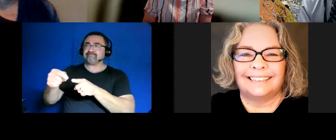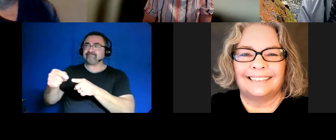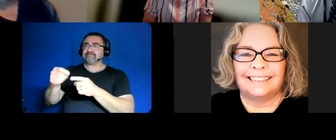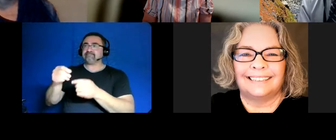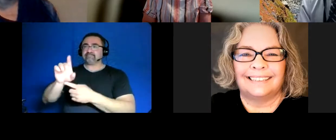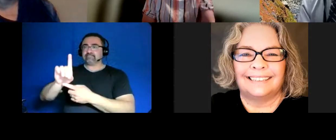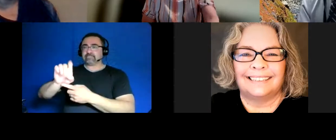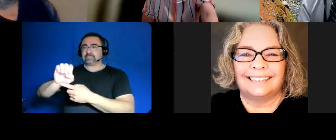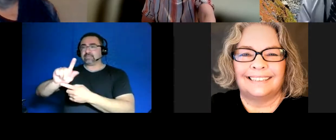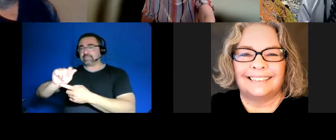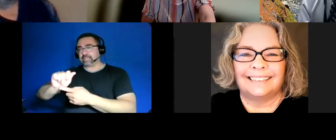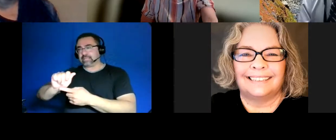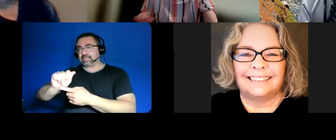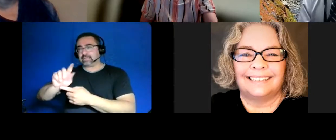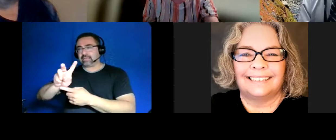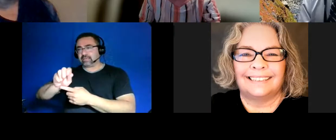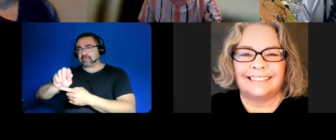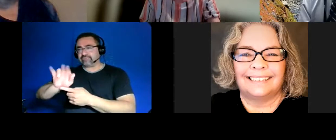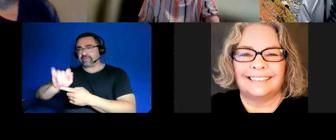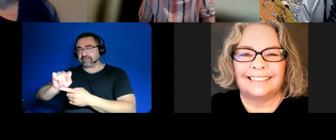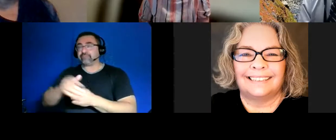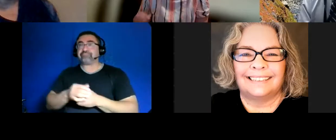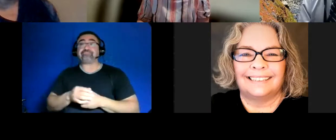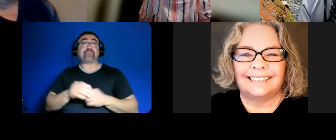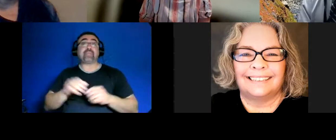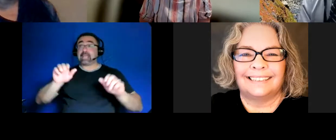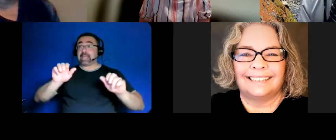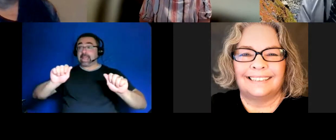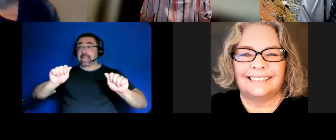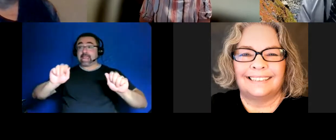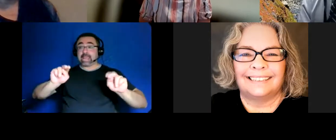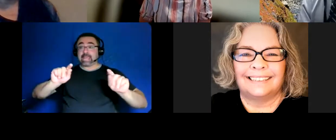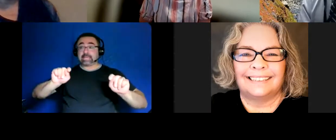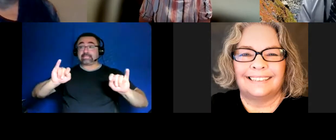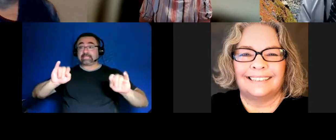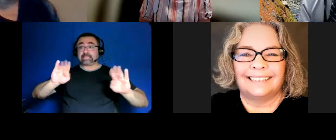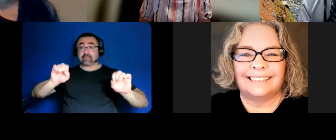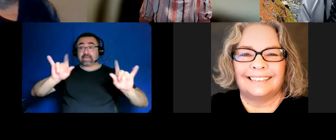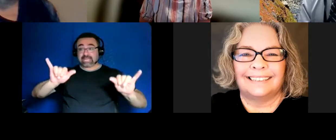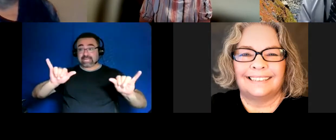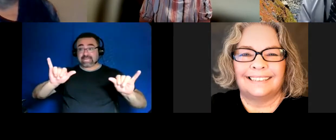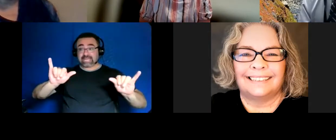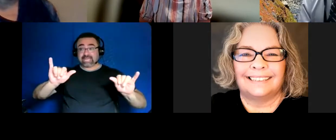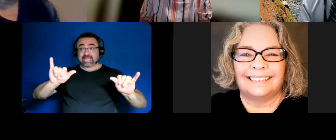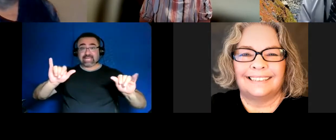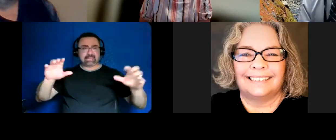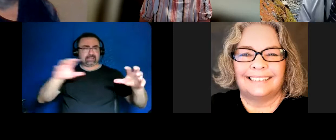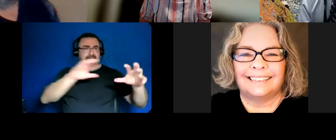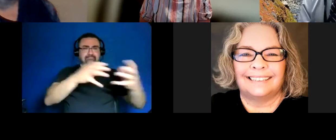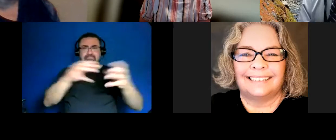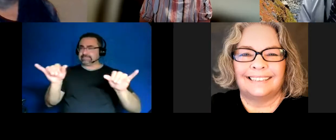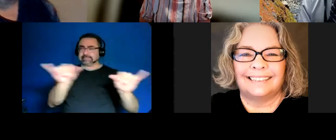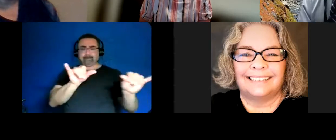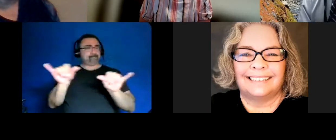targeting the Delta variant. And when you look at antibody responses, even to Delta, it's pretty much the same in